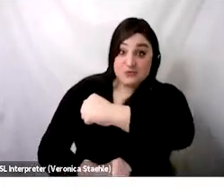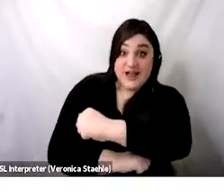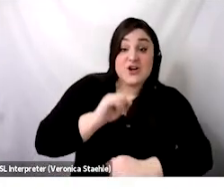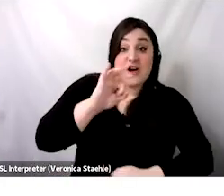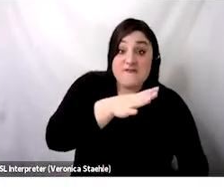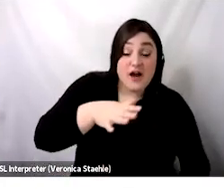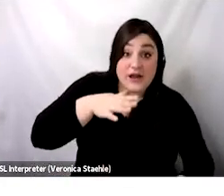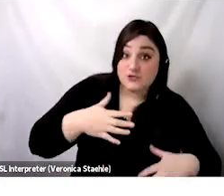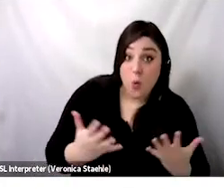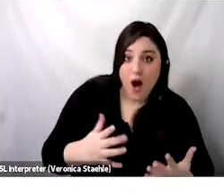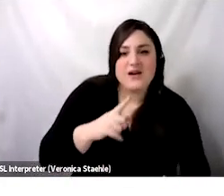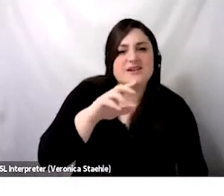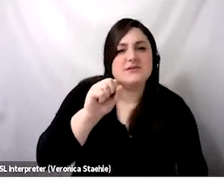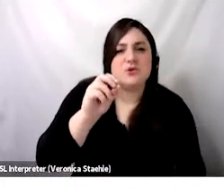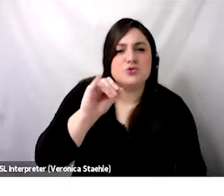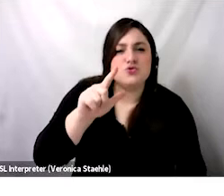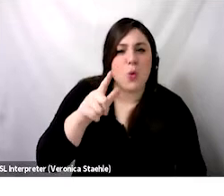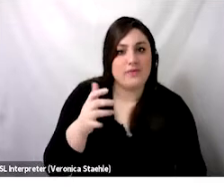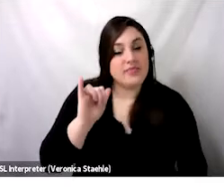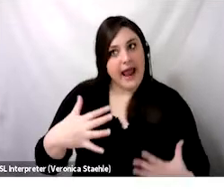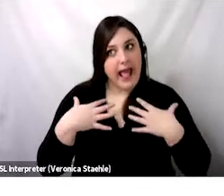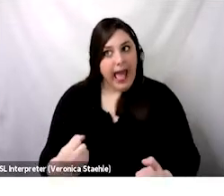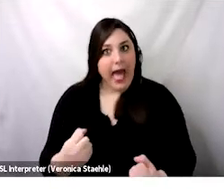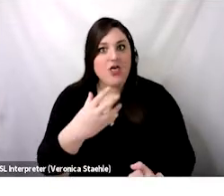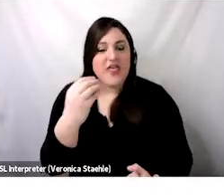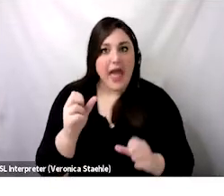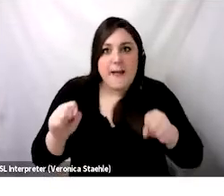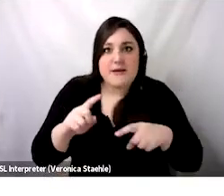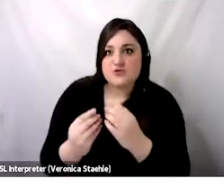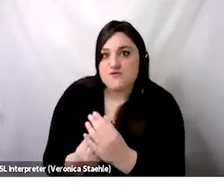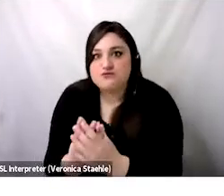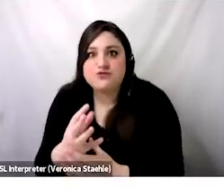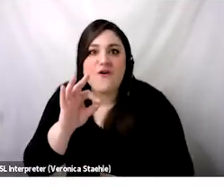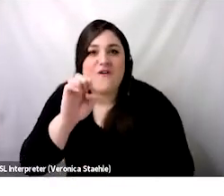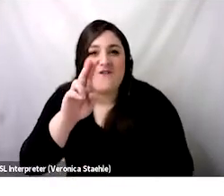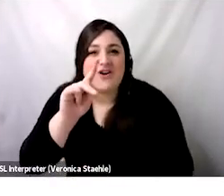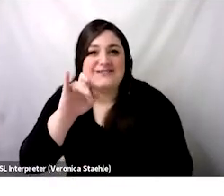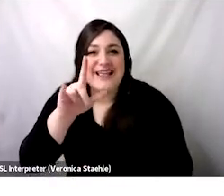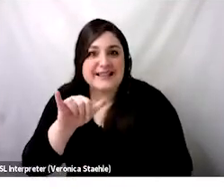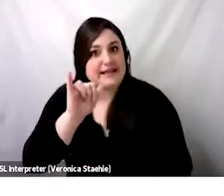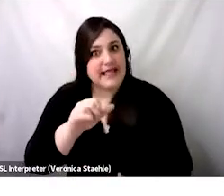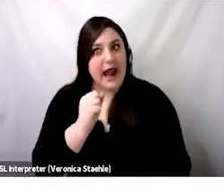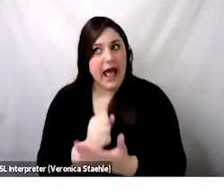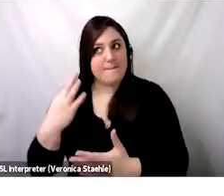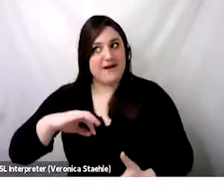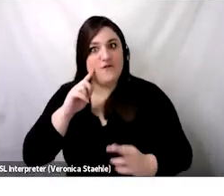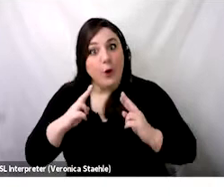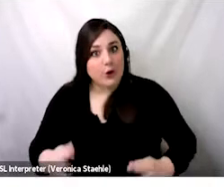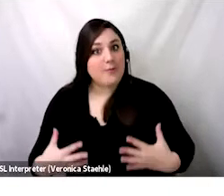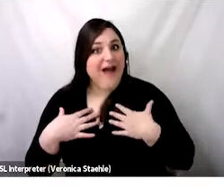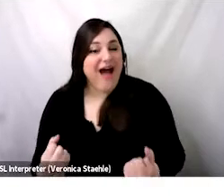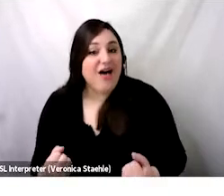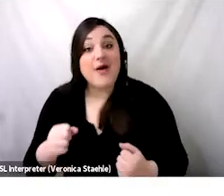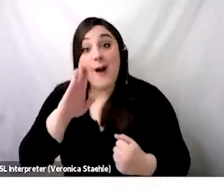soil fertility, which is vital to human health, environmental biodiversity, and ultimately